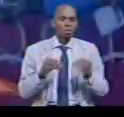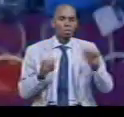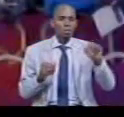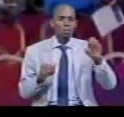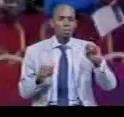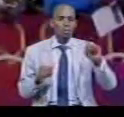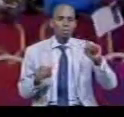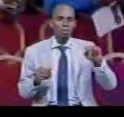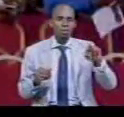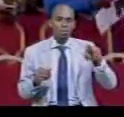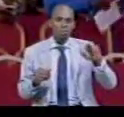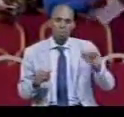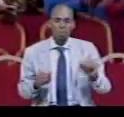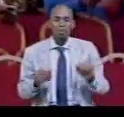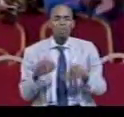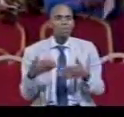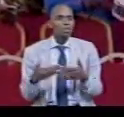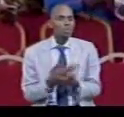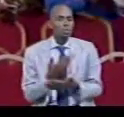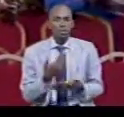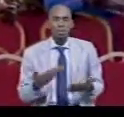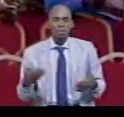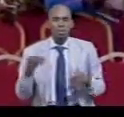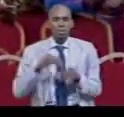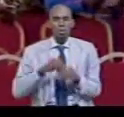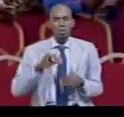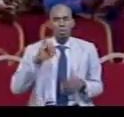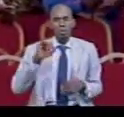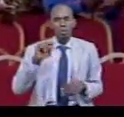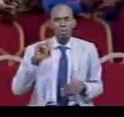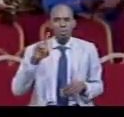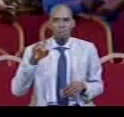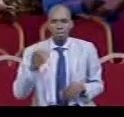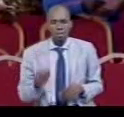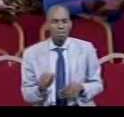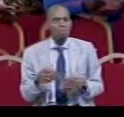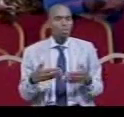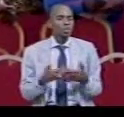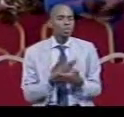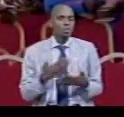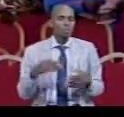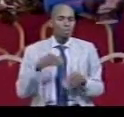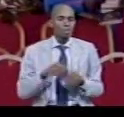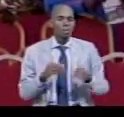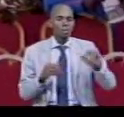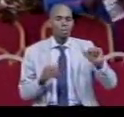in everywhere. Afghanistan, all over. Do something new.